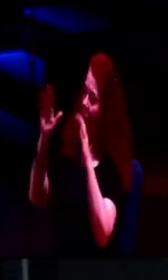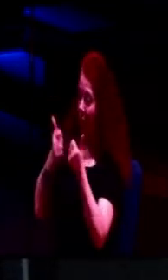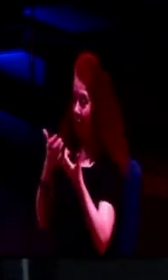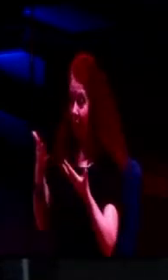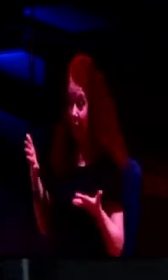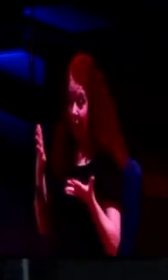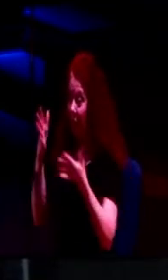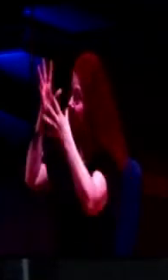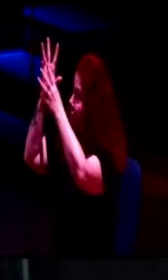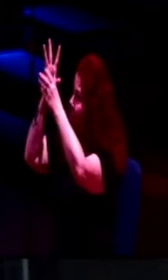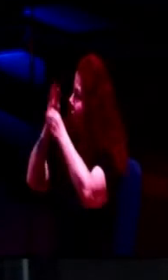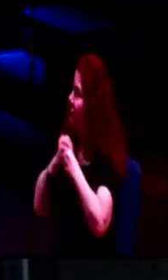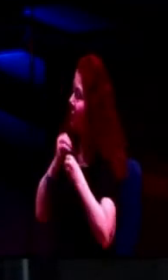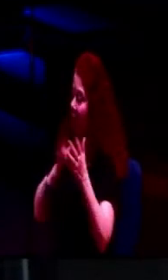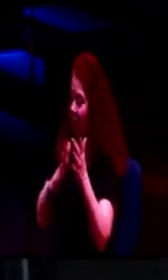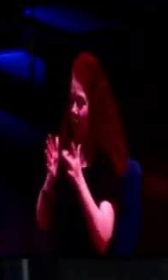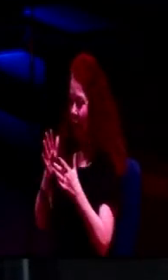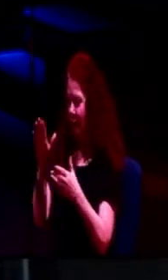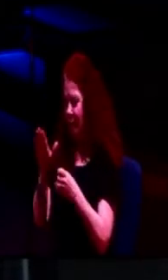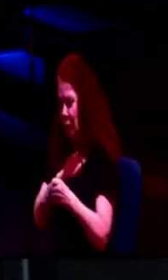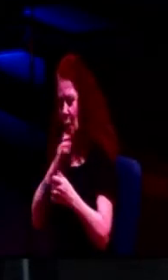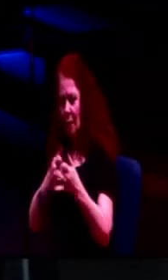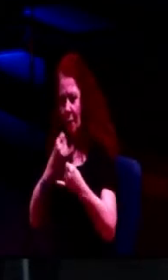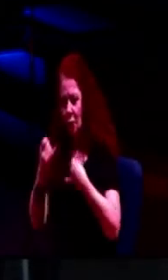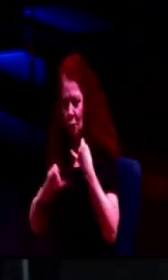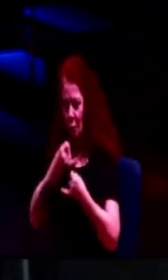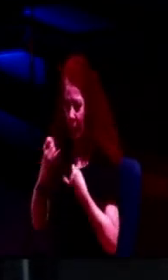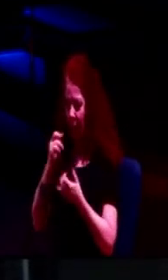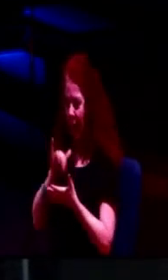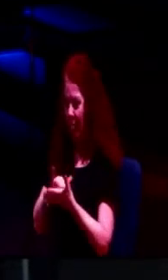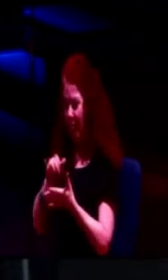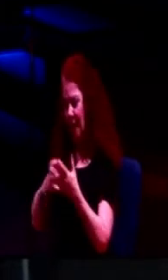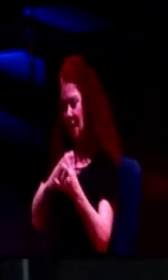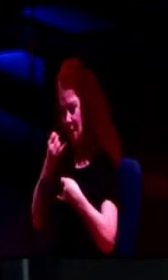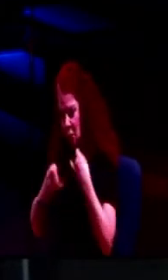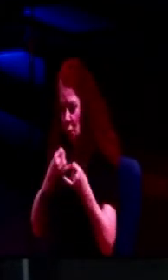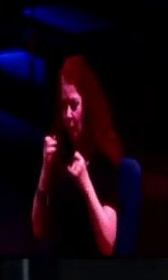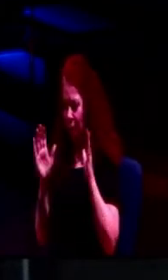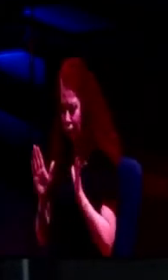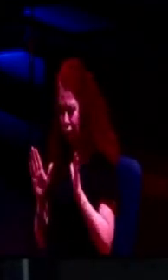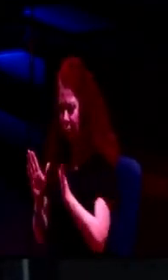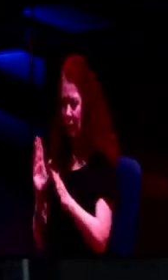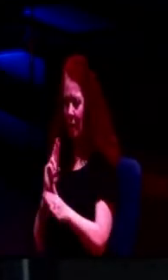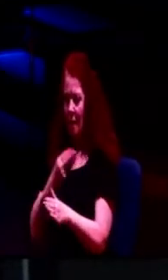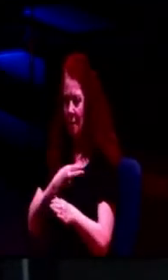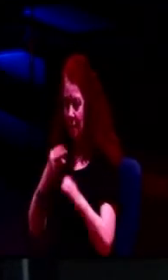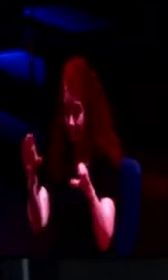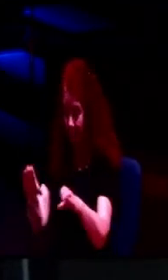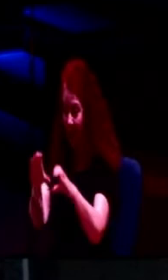it. You are full of joy, and that joy motivates us to action.